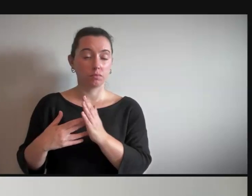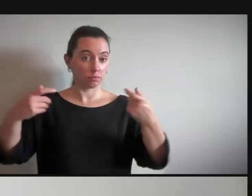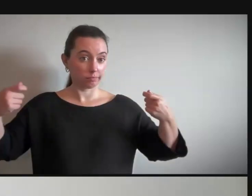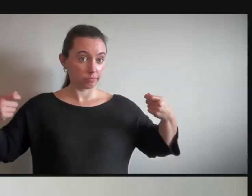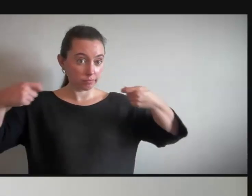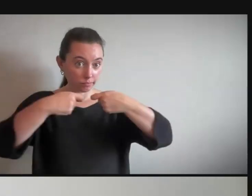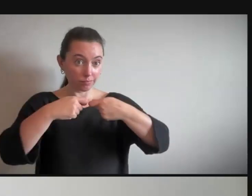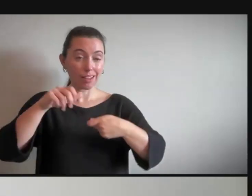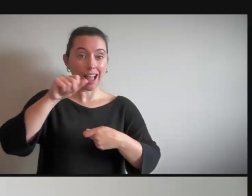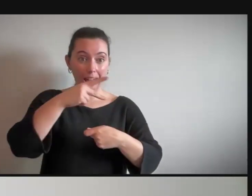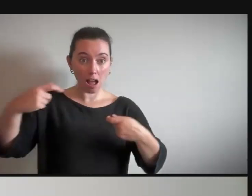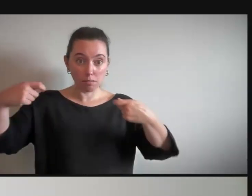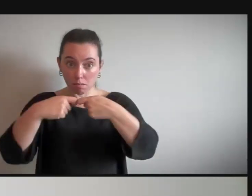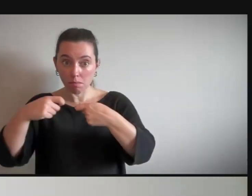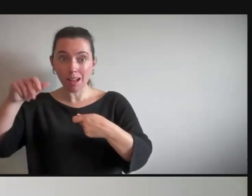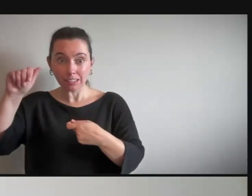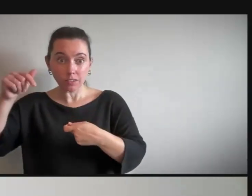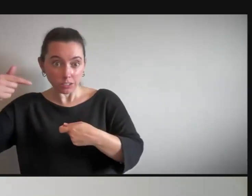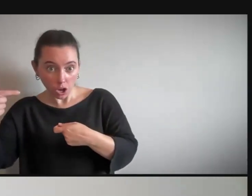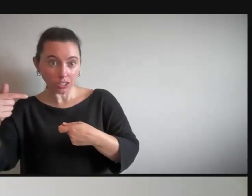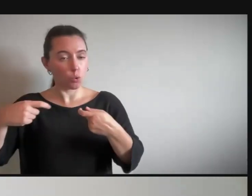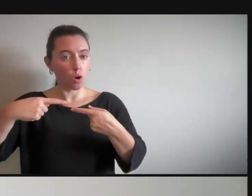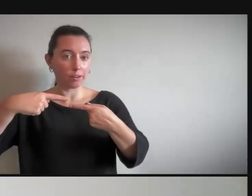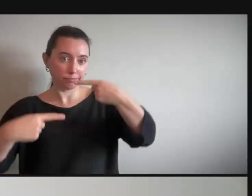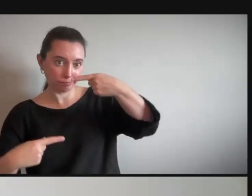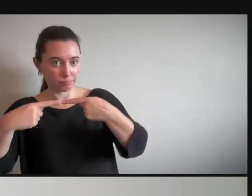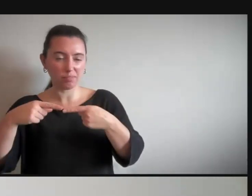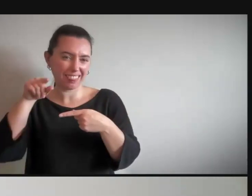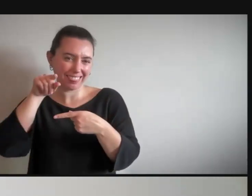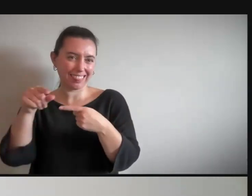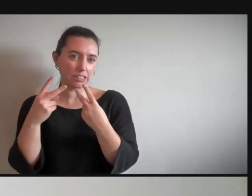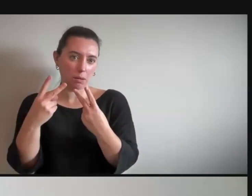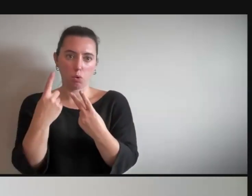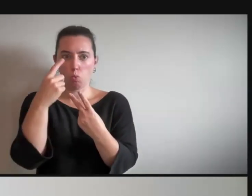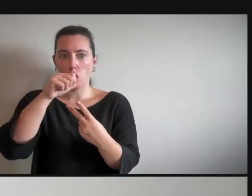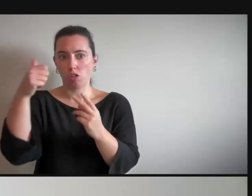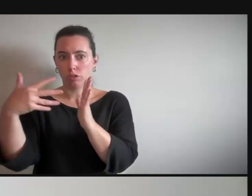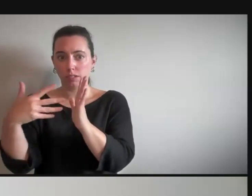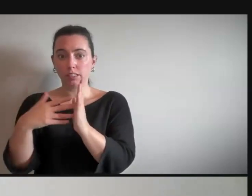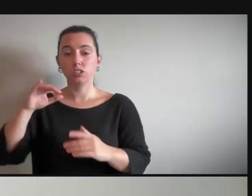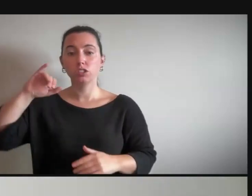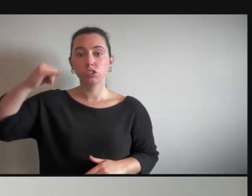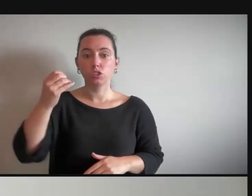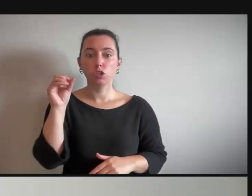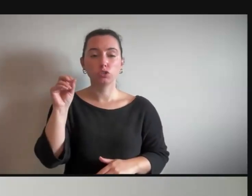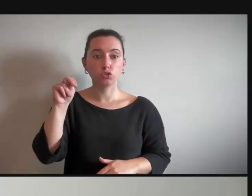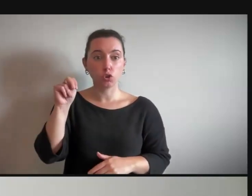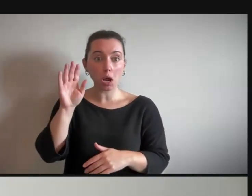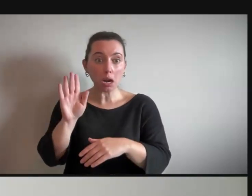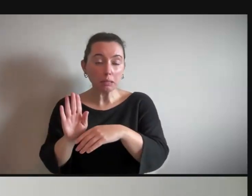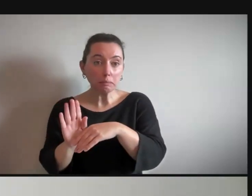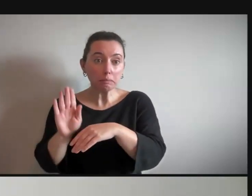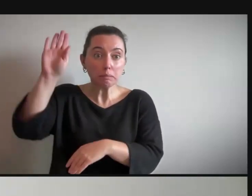apps. Okay, thank you very much. I think we have a question from... May I come in there a moment, Susanna? Okay. Half a